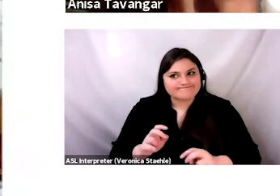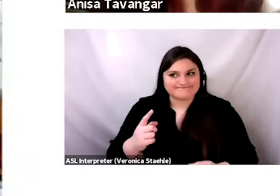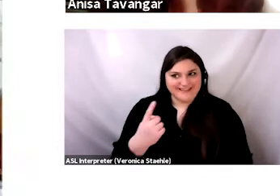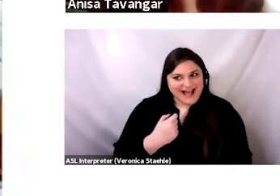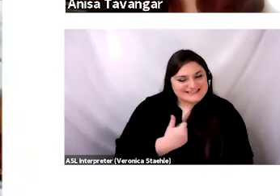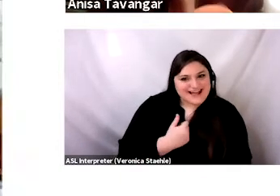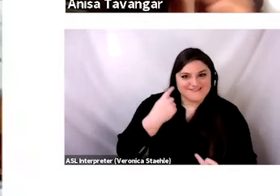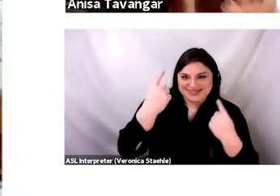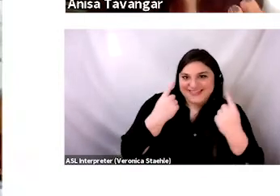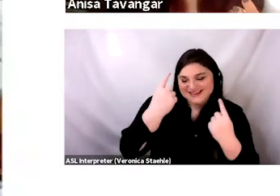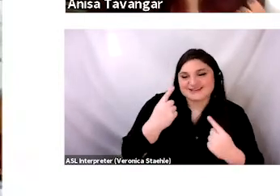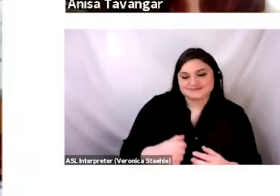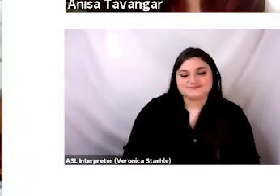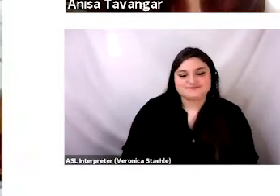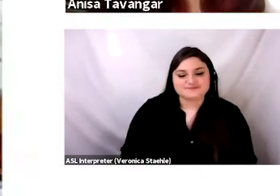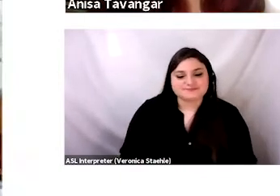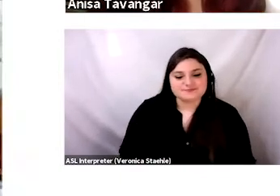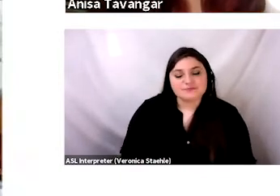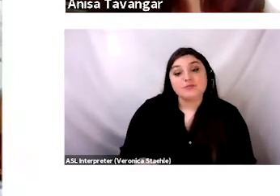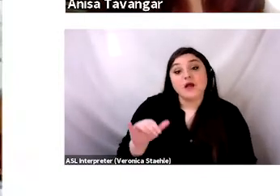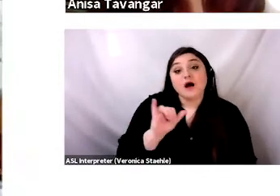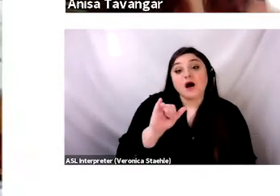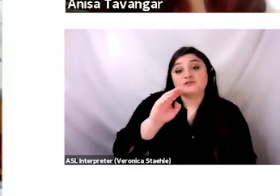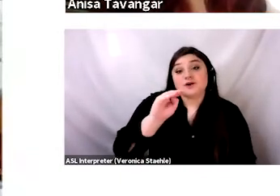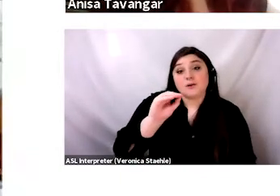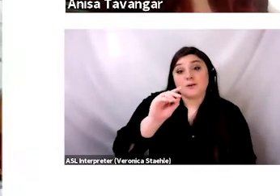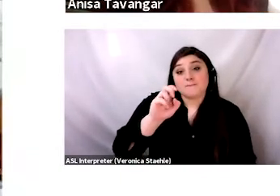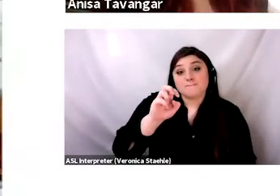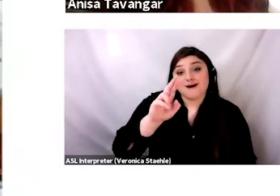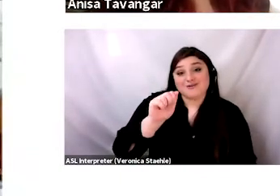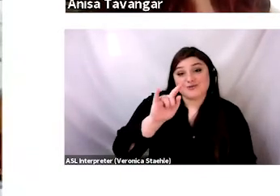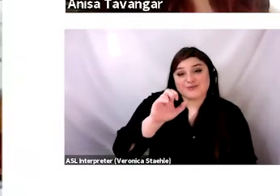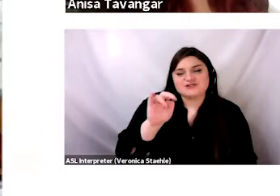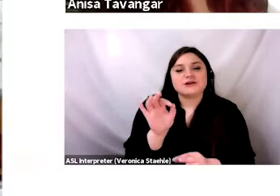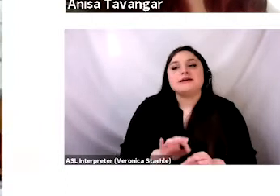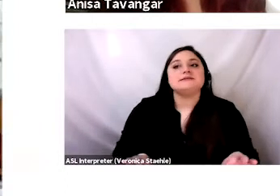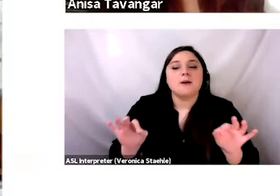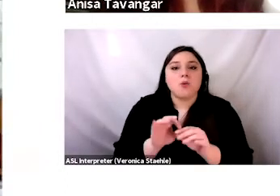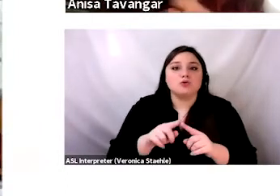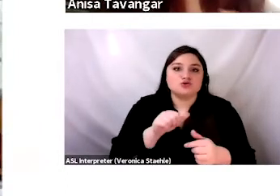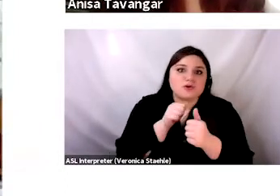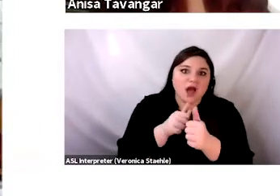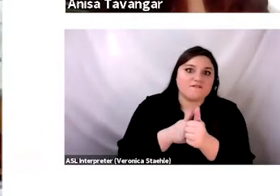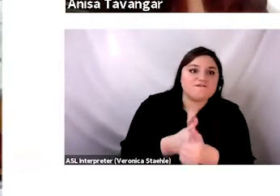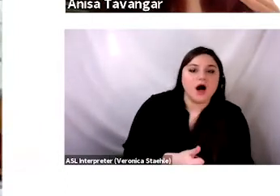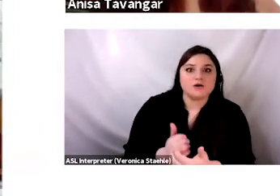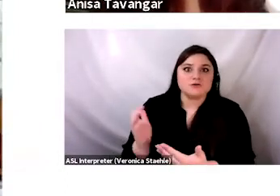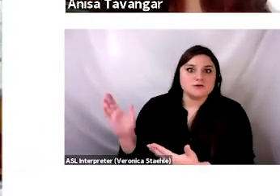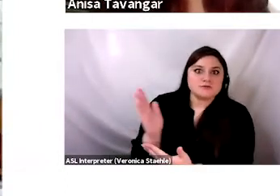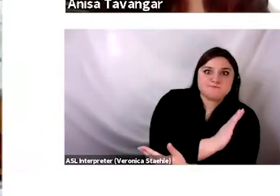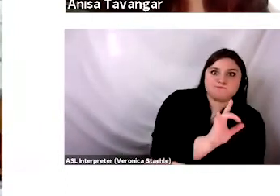another sort of notion of moderation is not falling into extreme behaviors where you might go